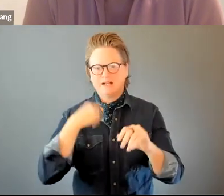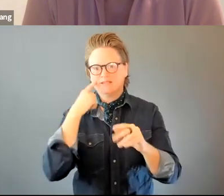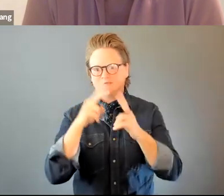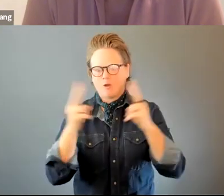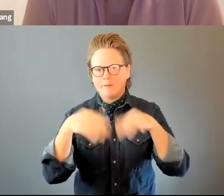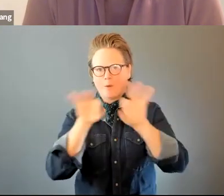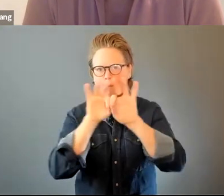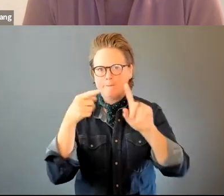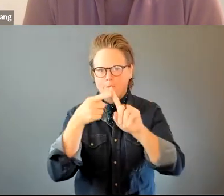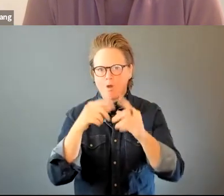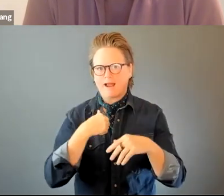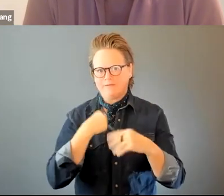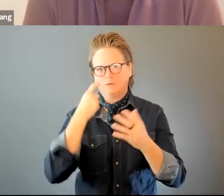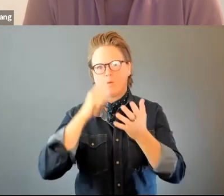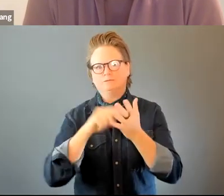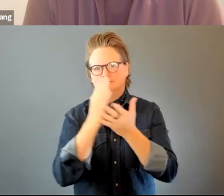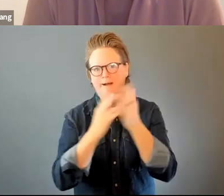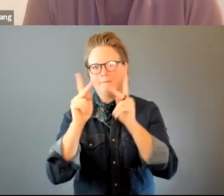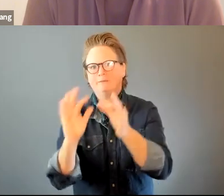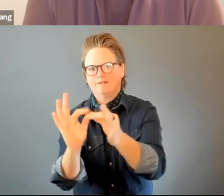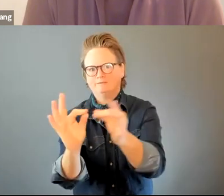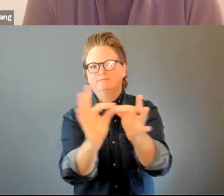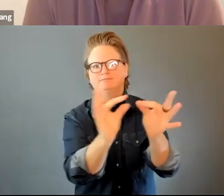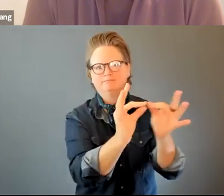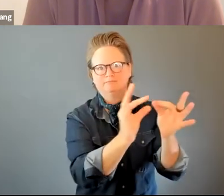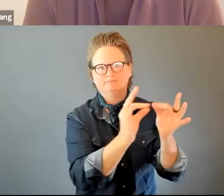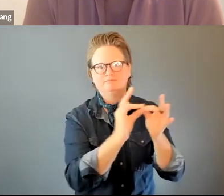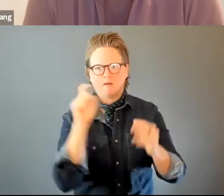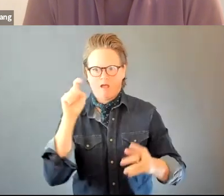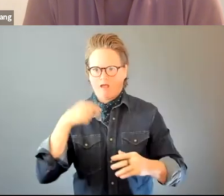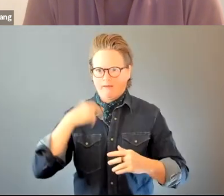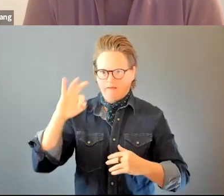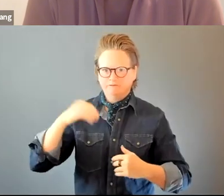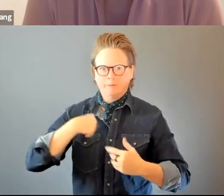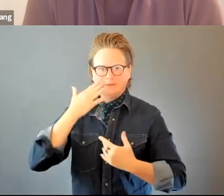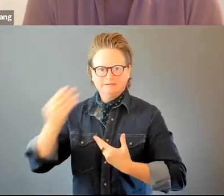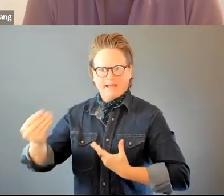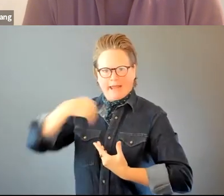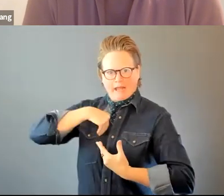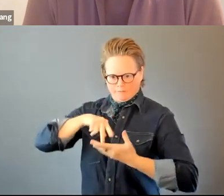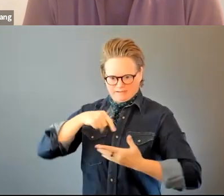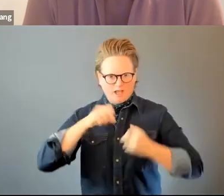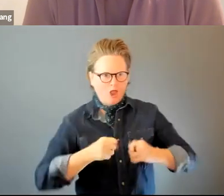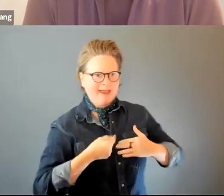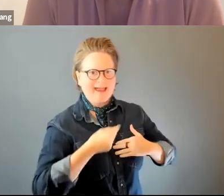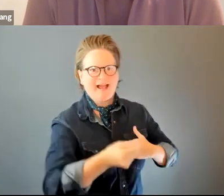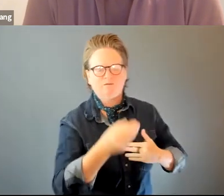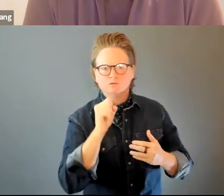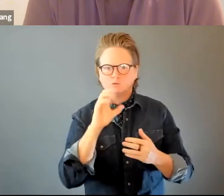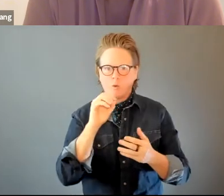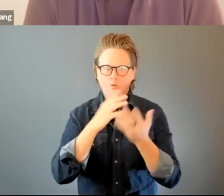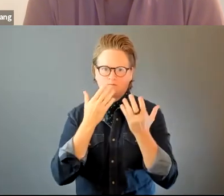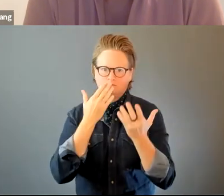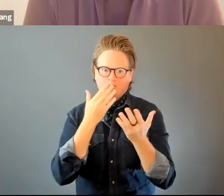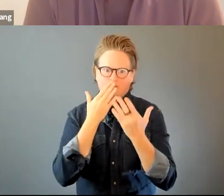Excellent. That is perfect. I think that's a very important point that some people do talk about. Oh, if I get that, then